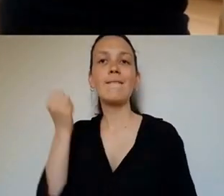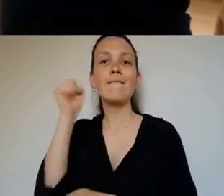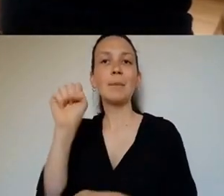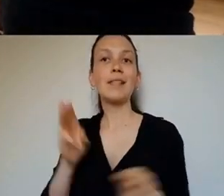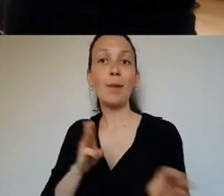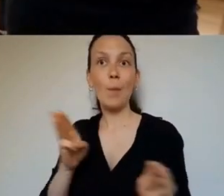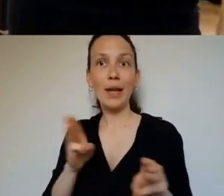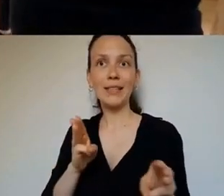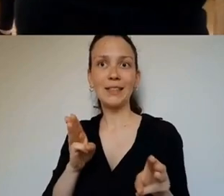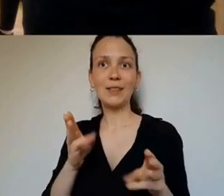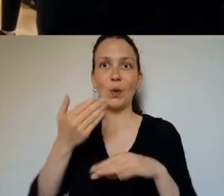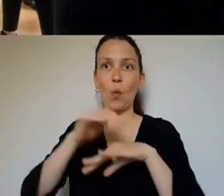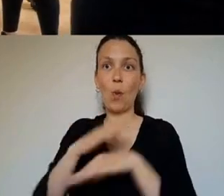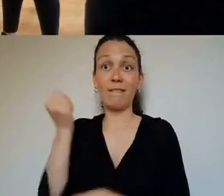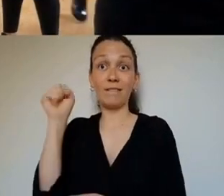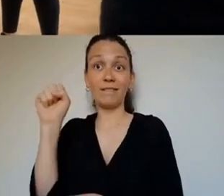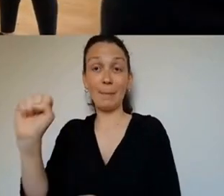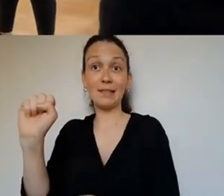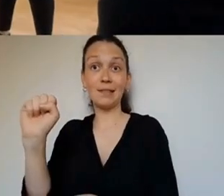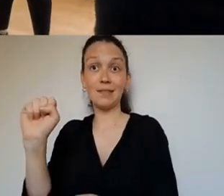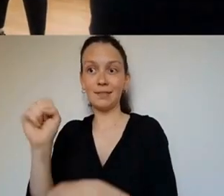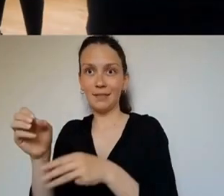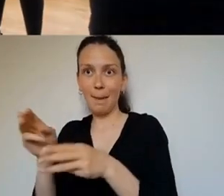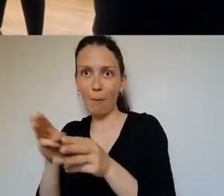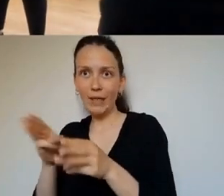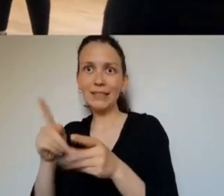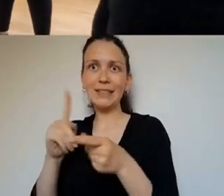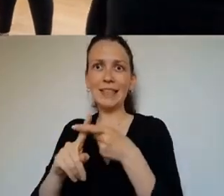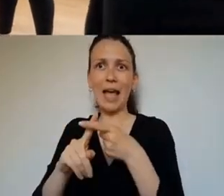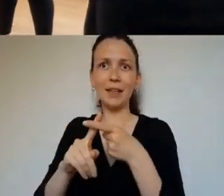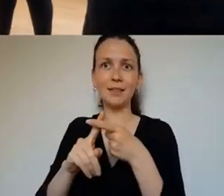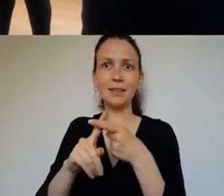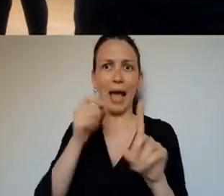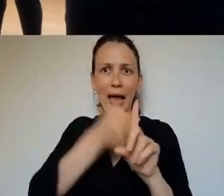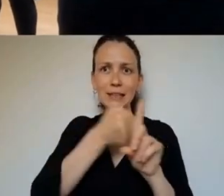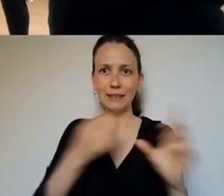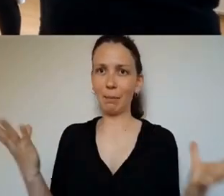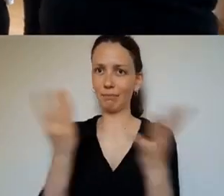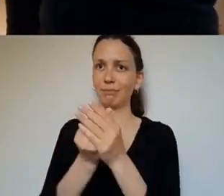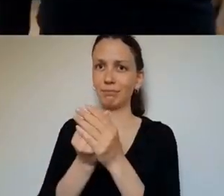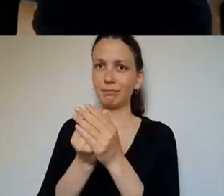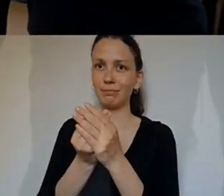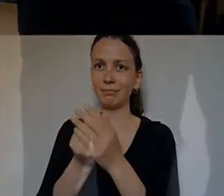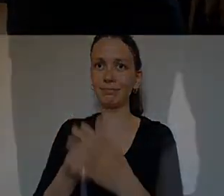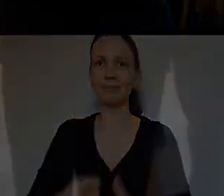This is what Sarah Ahmed calls feminist practice, in which activism and feminist methodologies meet.